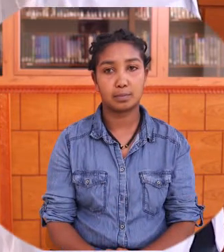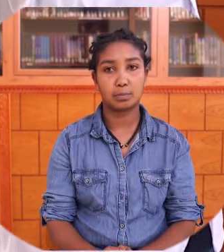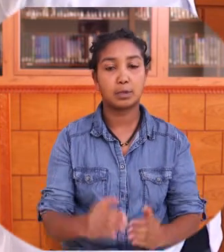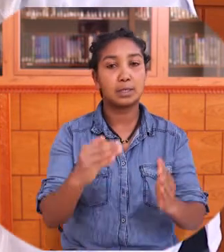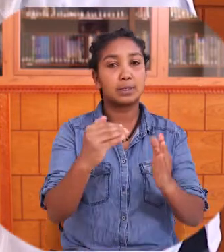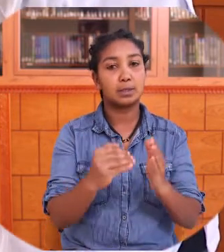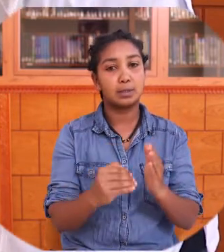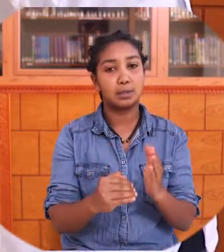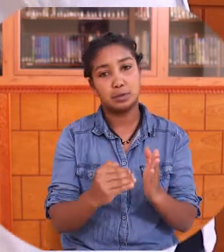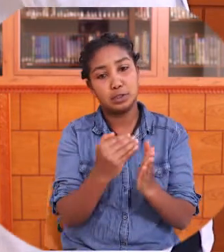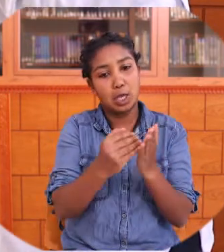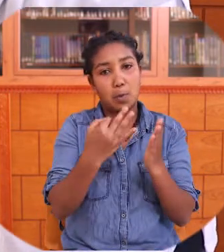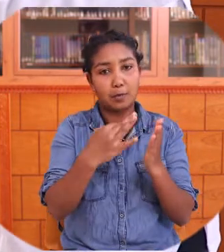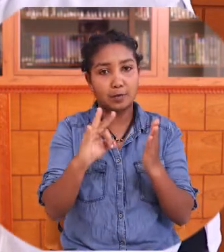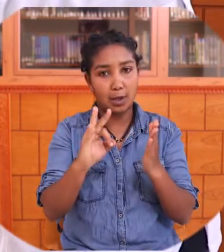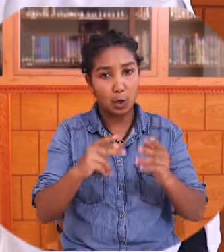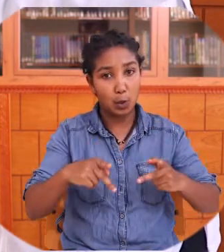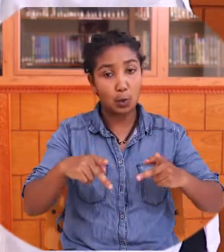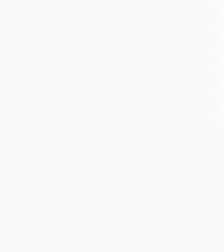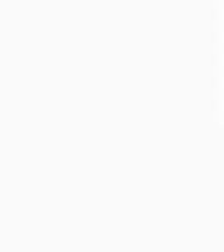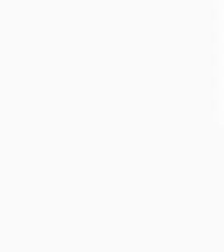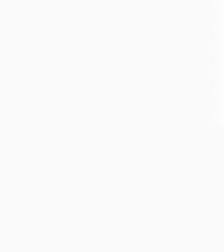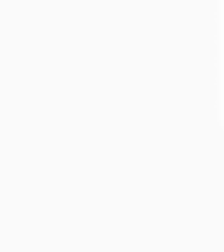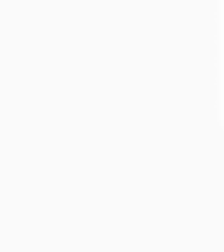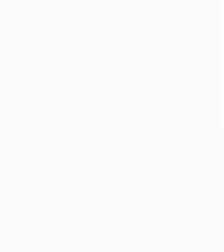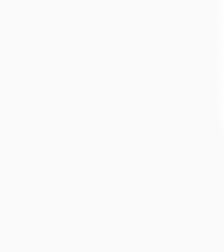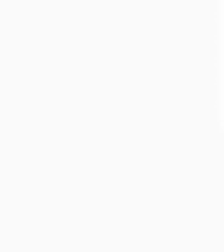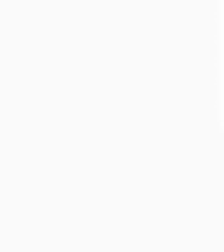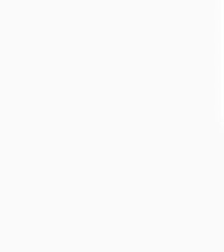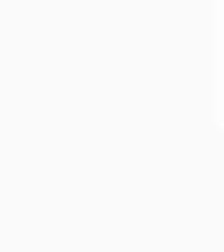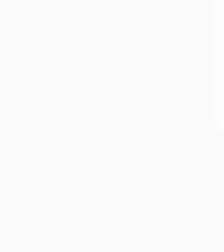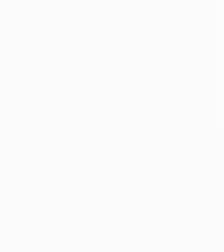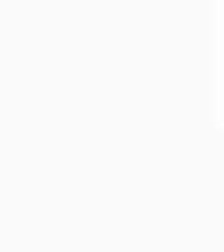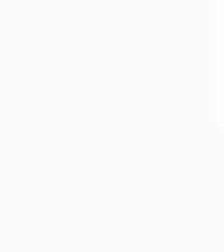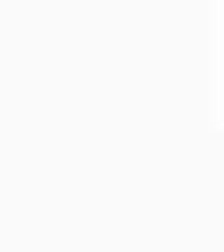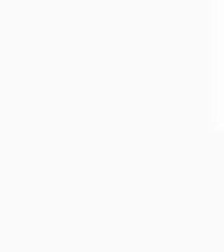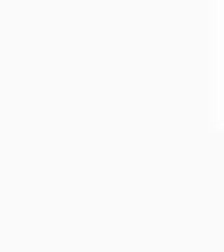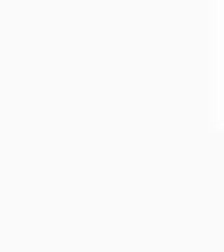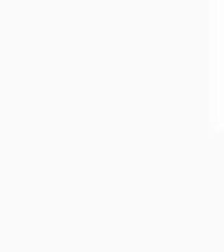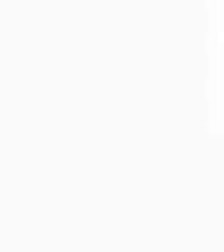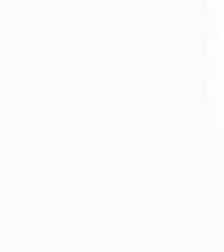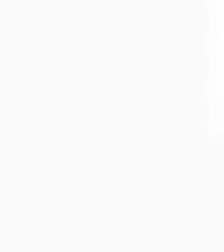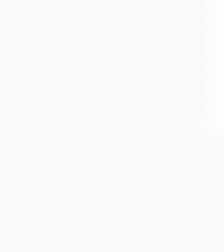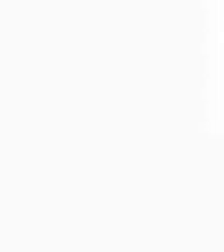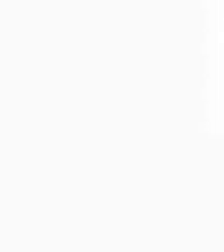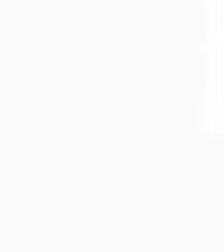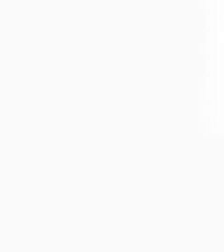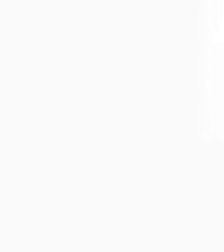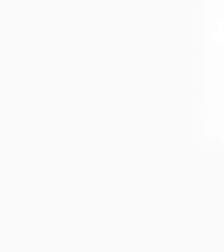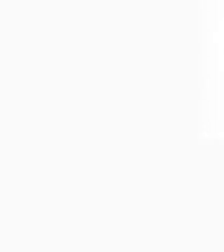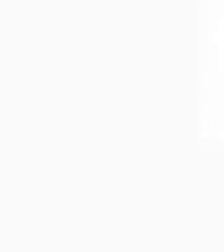some of the crop farming commonly known in our countryside. For